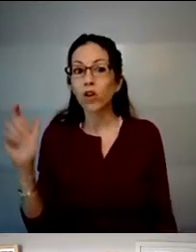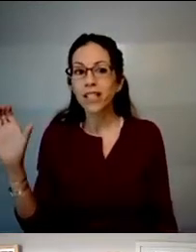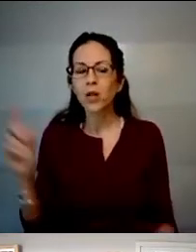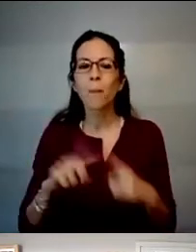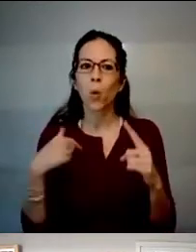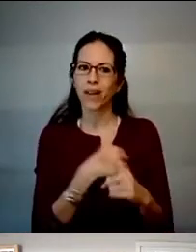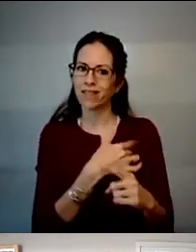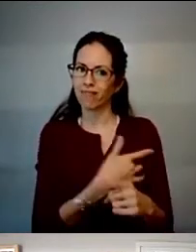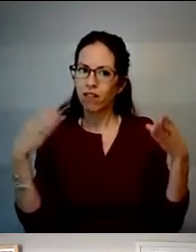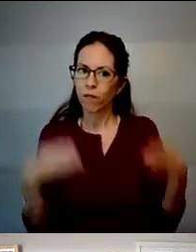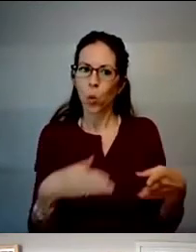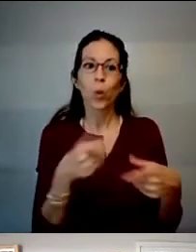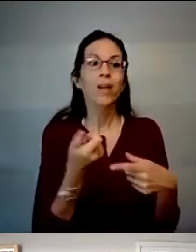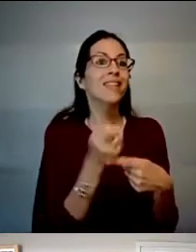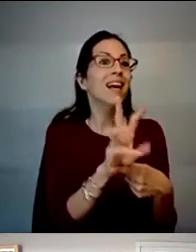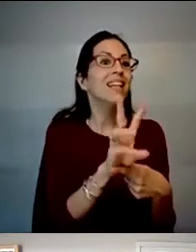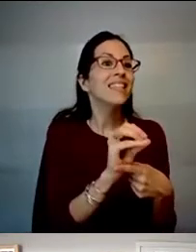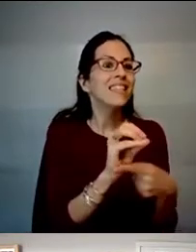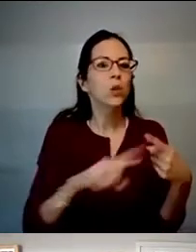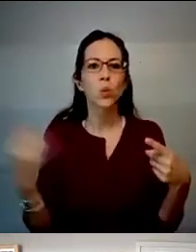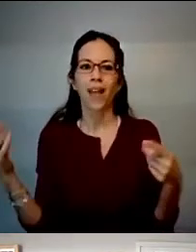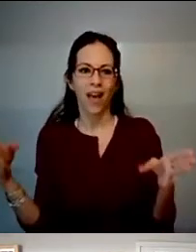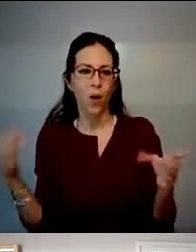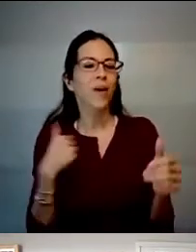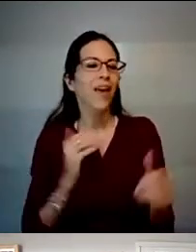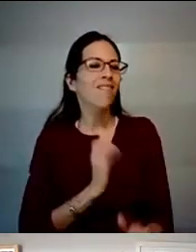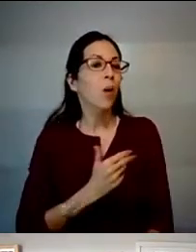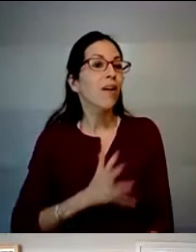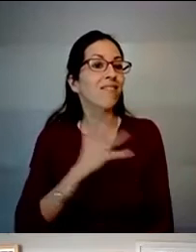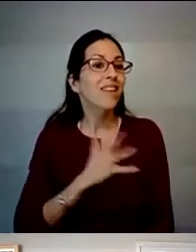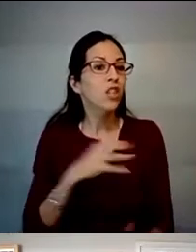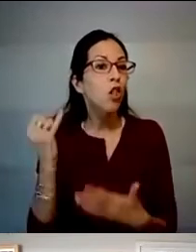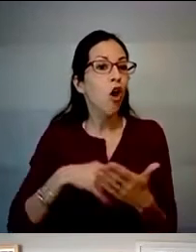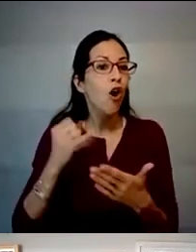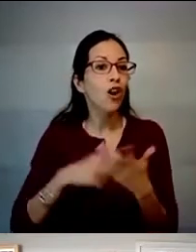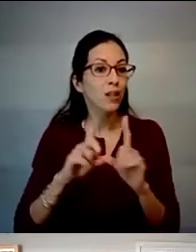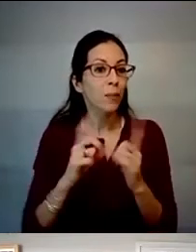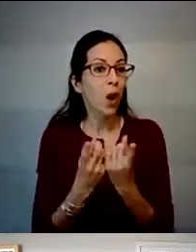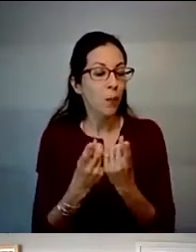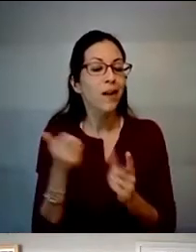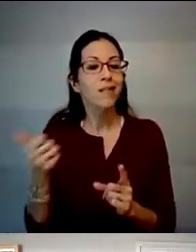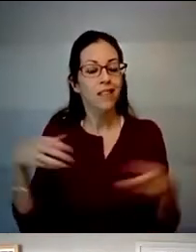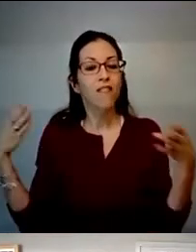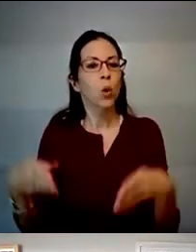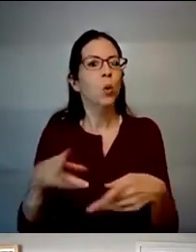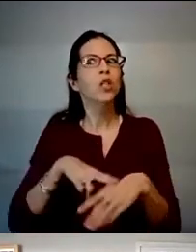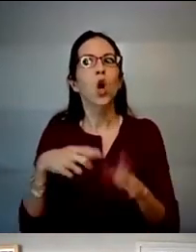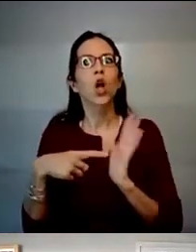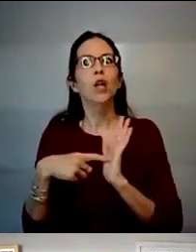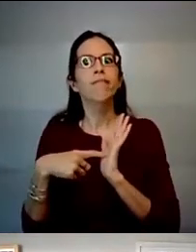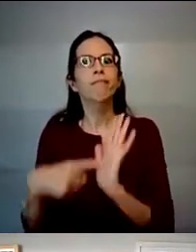1960s to now. We have our visual arts department, which focuses on presenting a mix